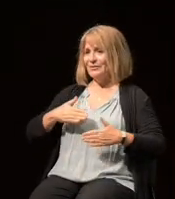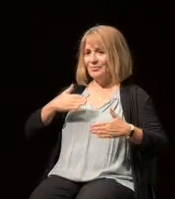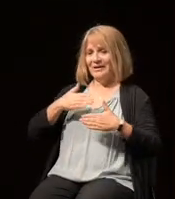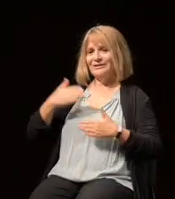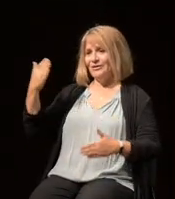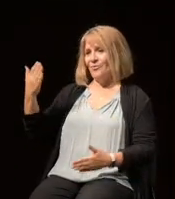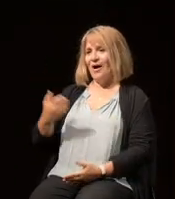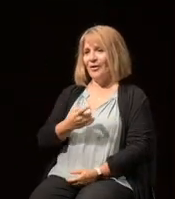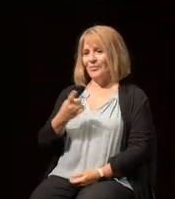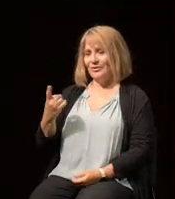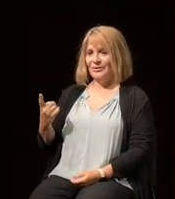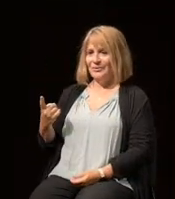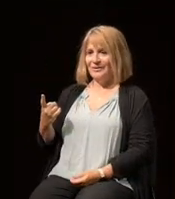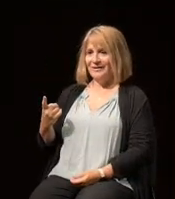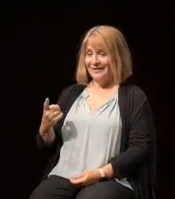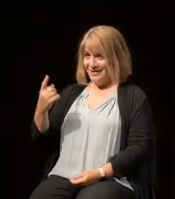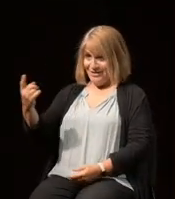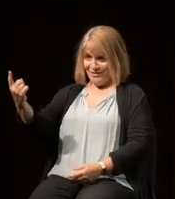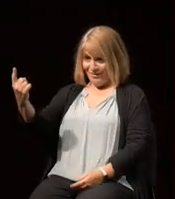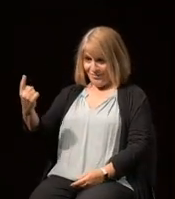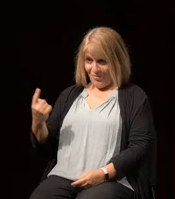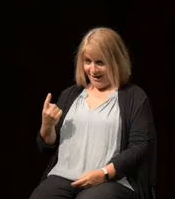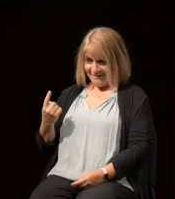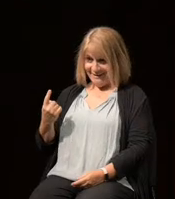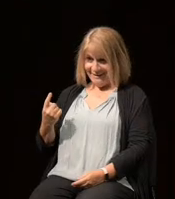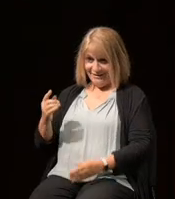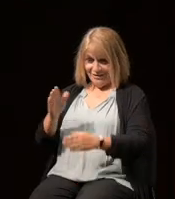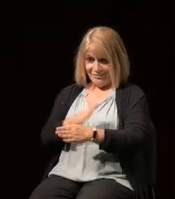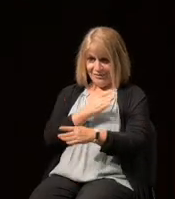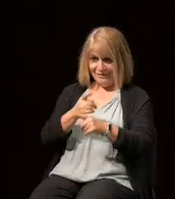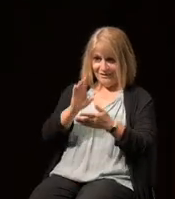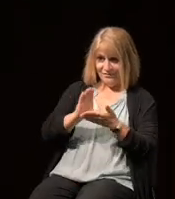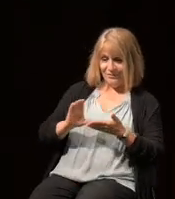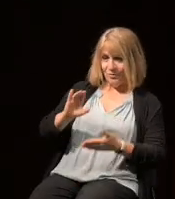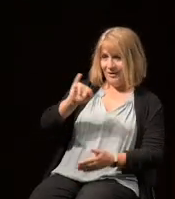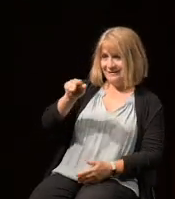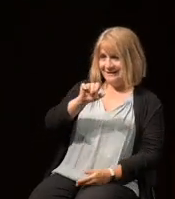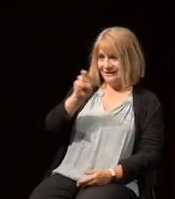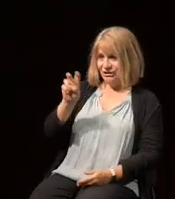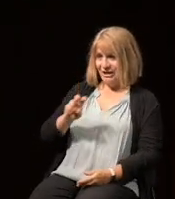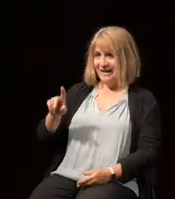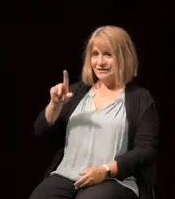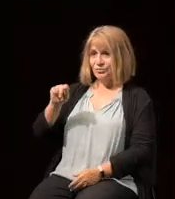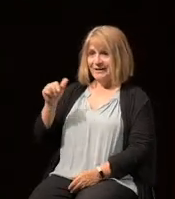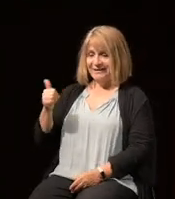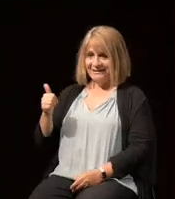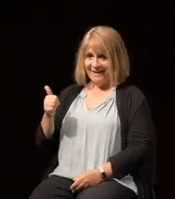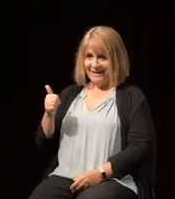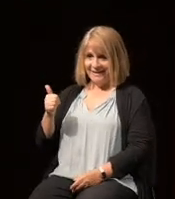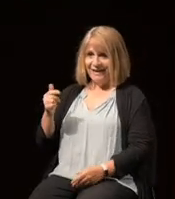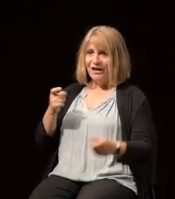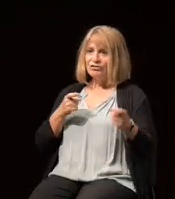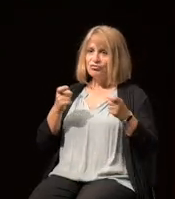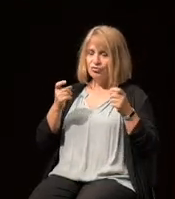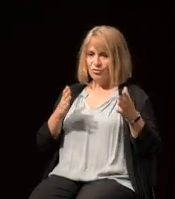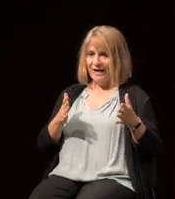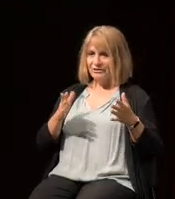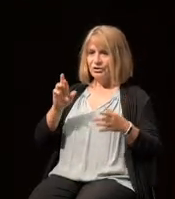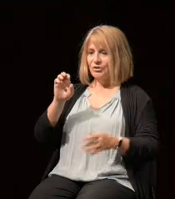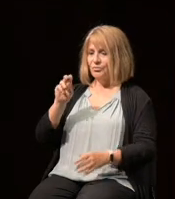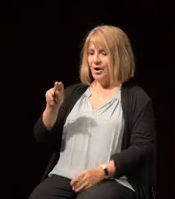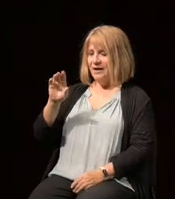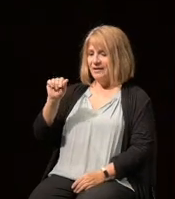you. You walked into Music from Cuesta Jazz 2010 under the direction of our very own Ron